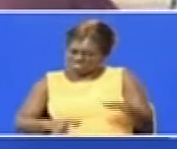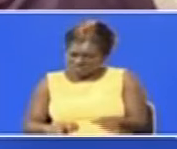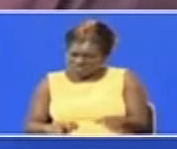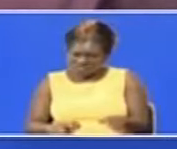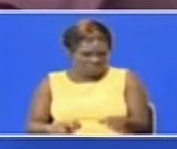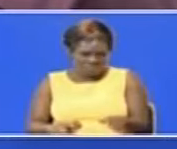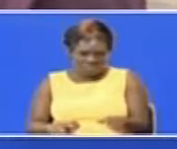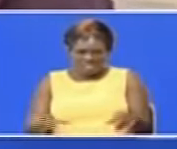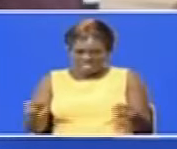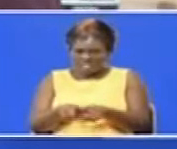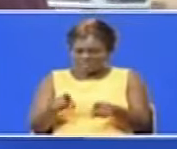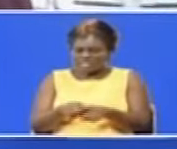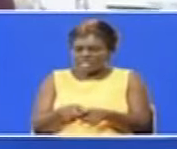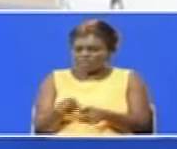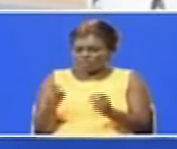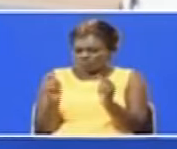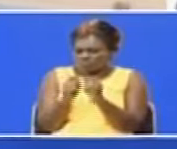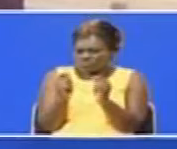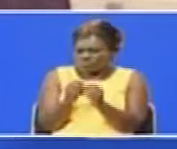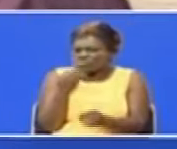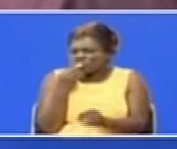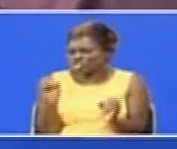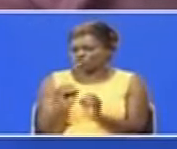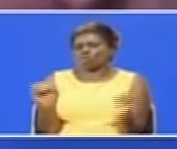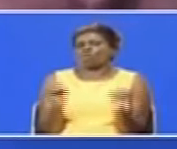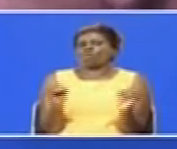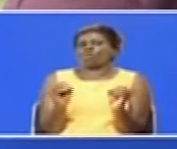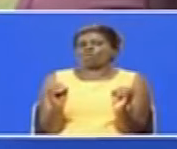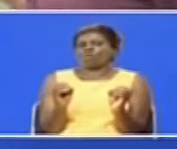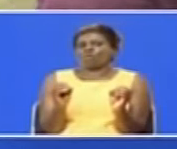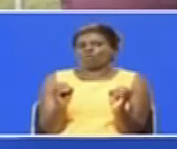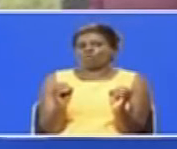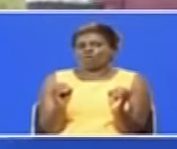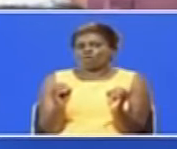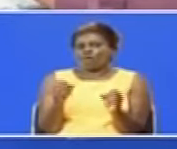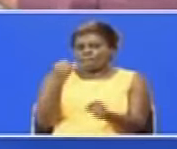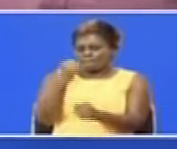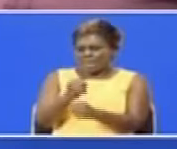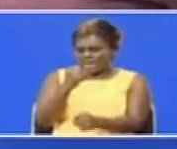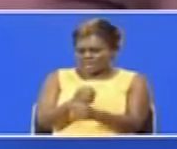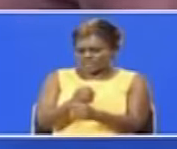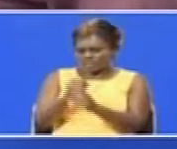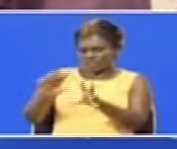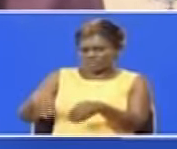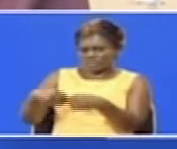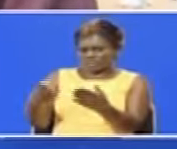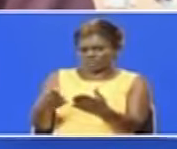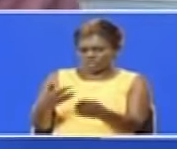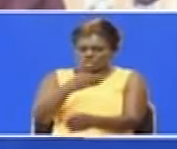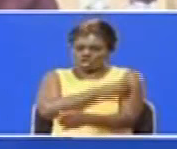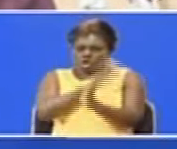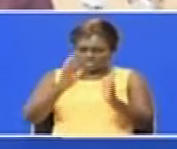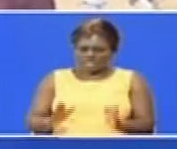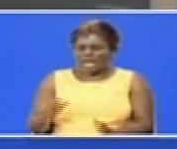be eaten by termites, among other advantages. The poles are manufactured and supplied by Dr.